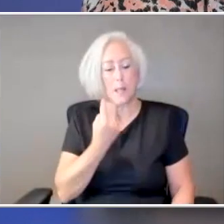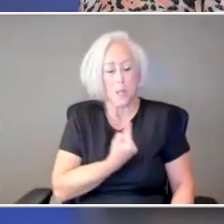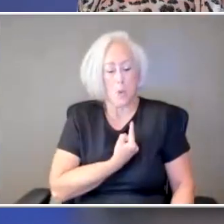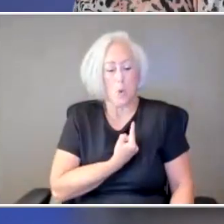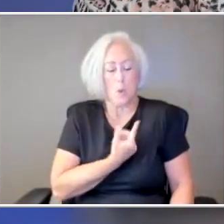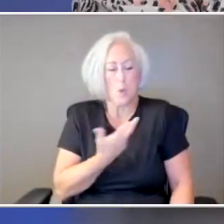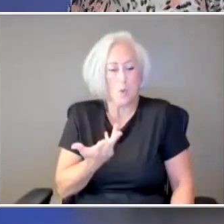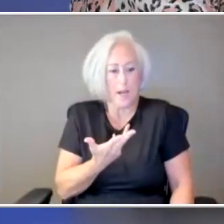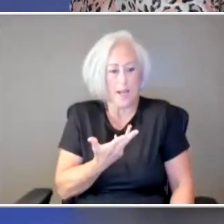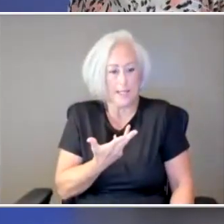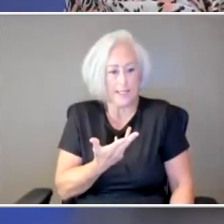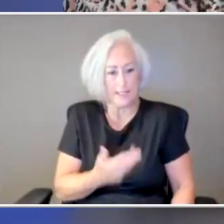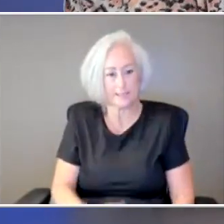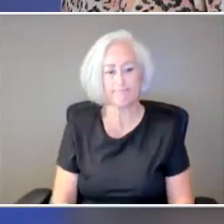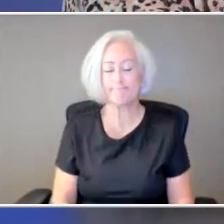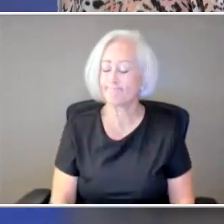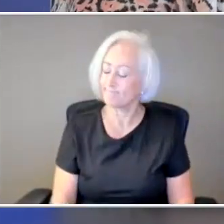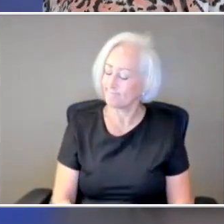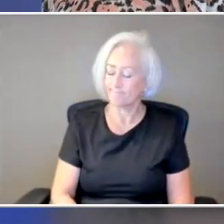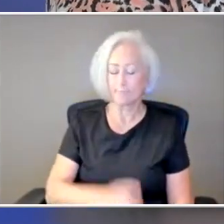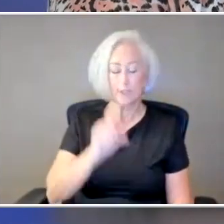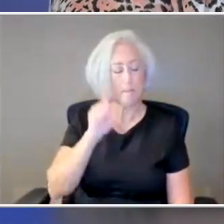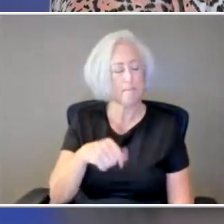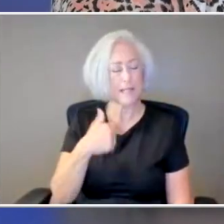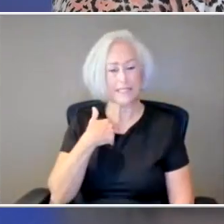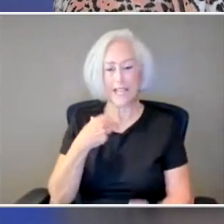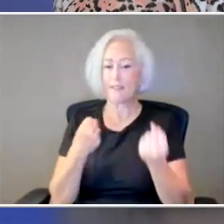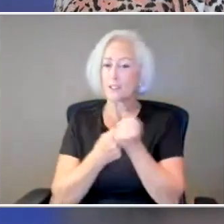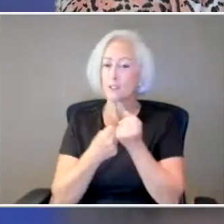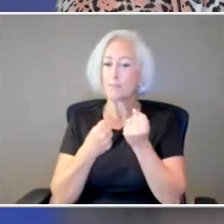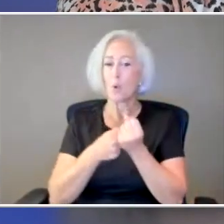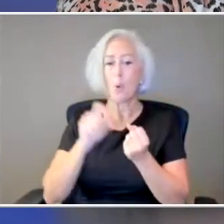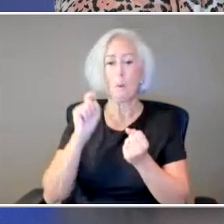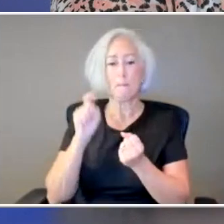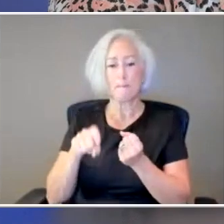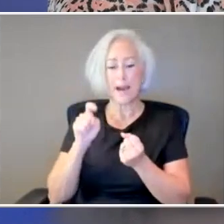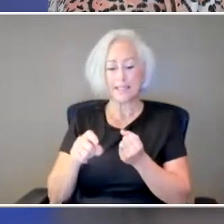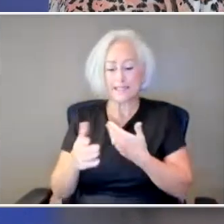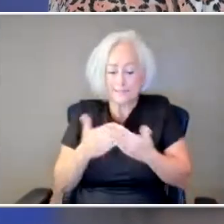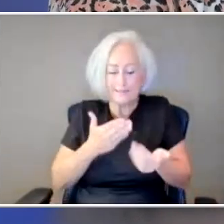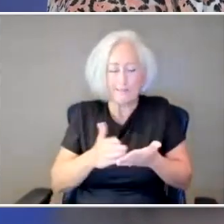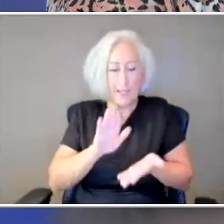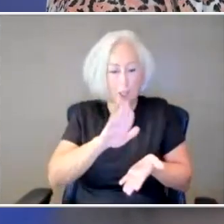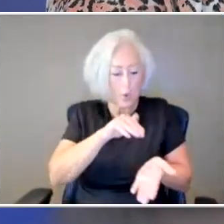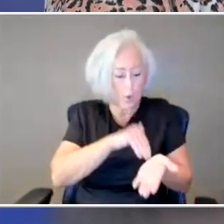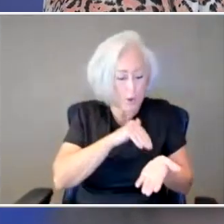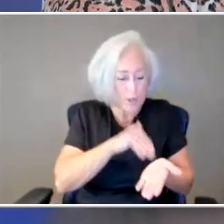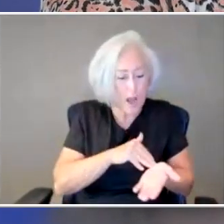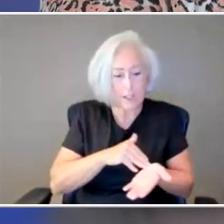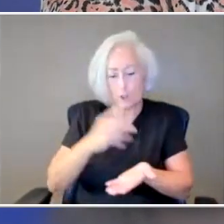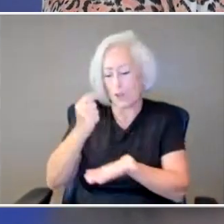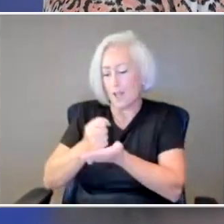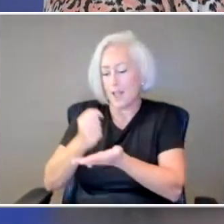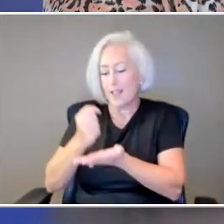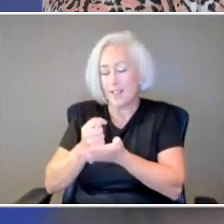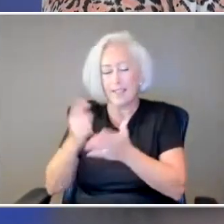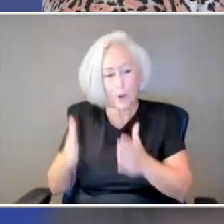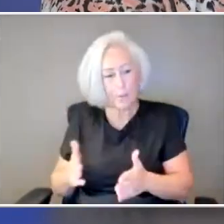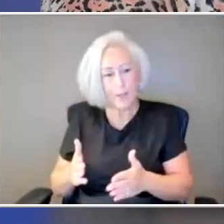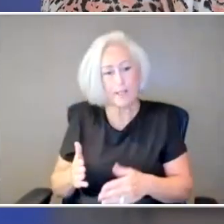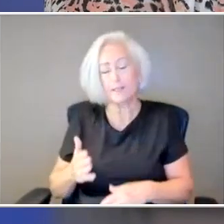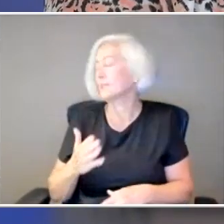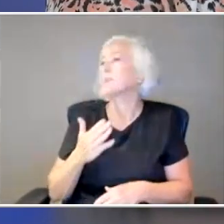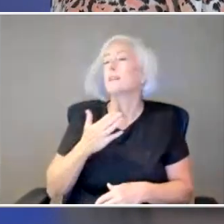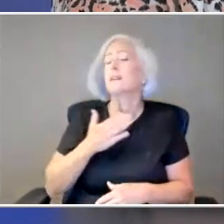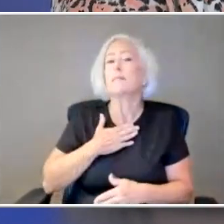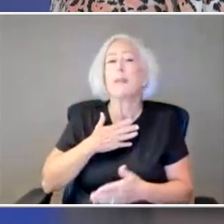You need support, whether it's, like your doctors or like even a therapist. Like I have a therapist that she